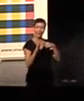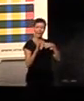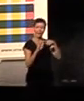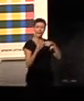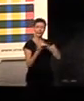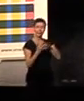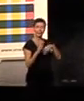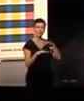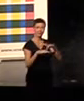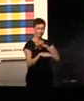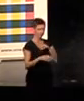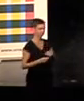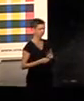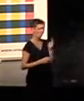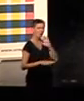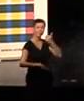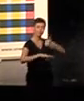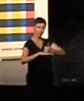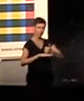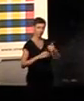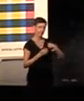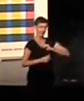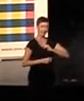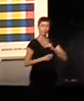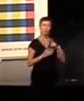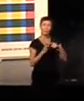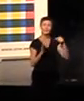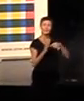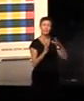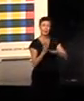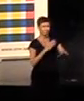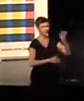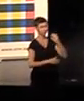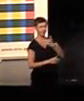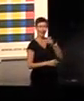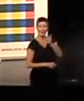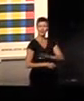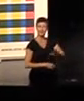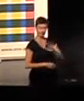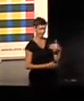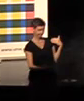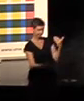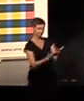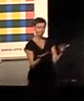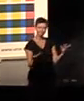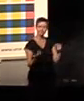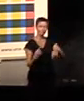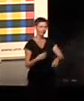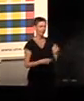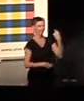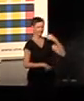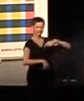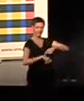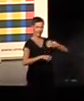de was we al zo lang of de founding members of high tm zo lang ago toen de ethisch in those days that